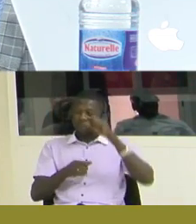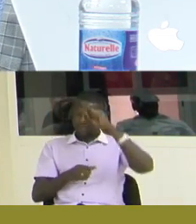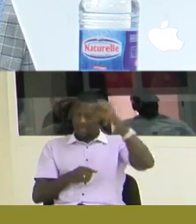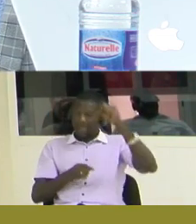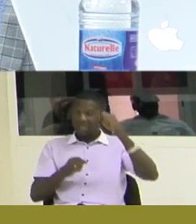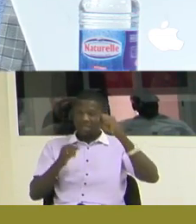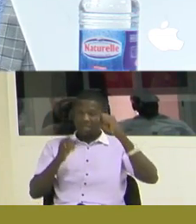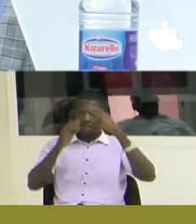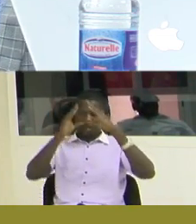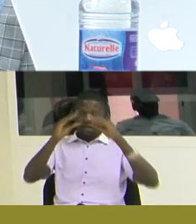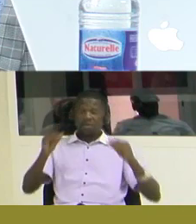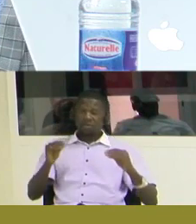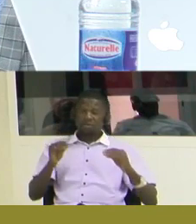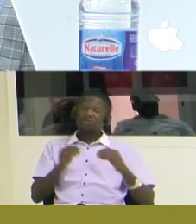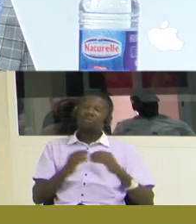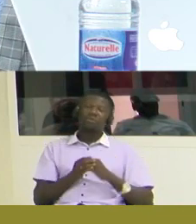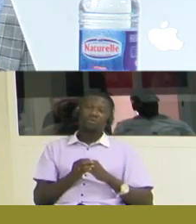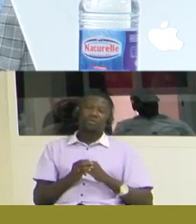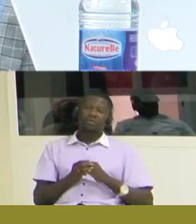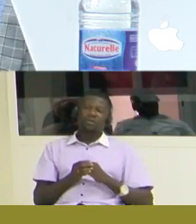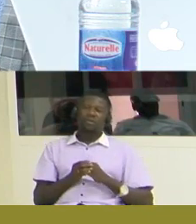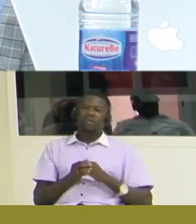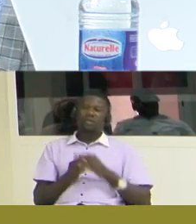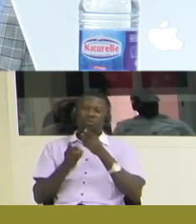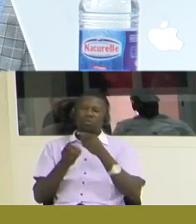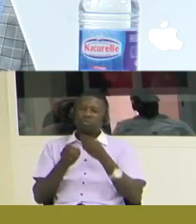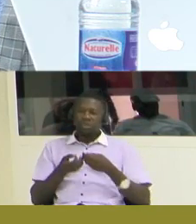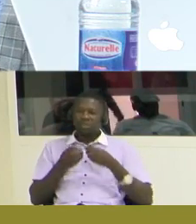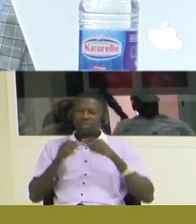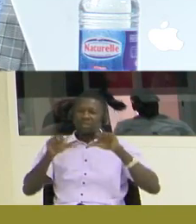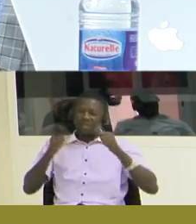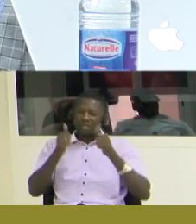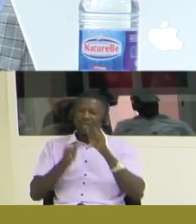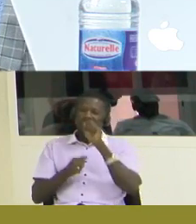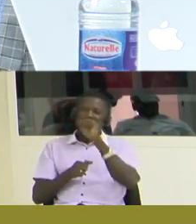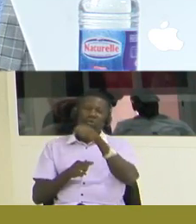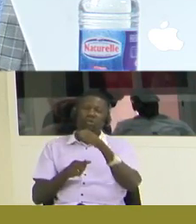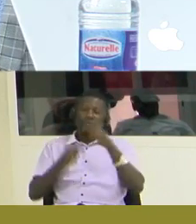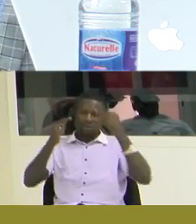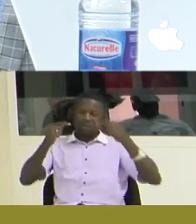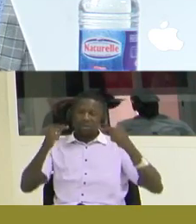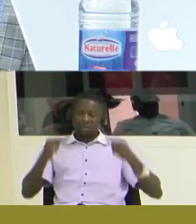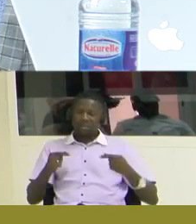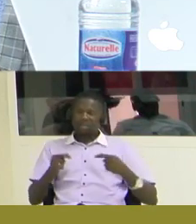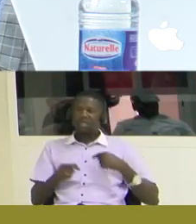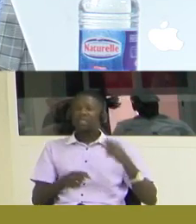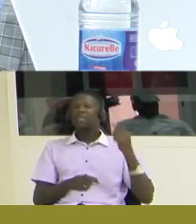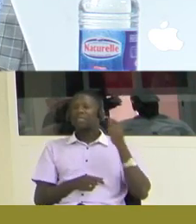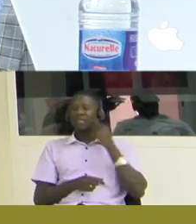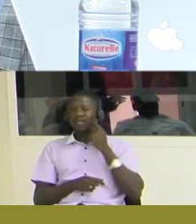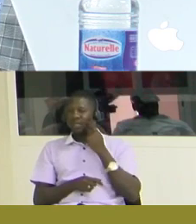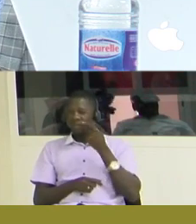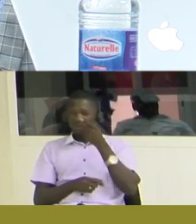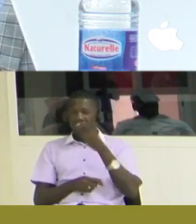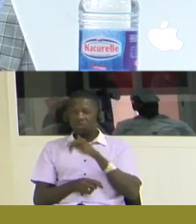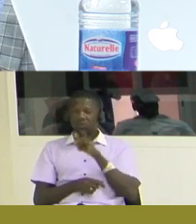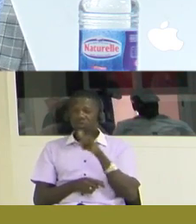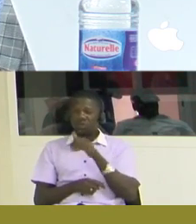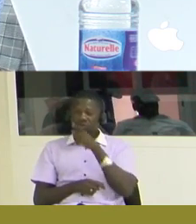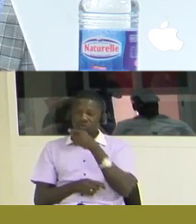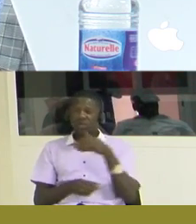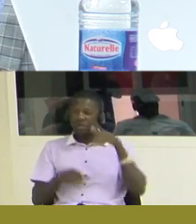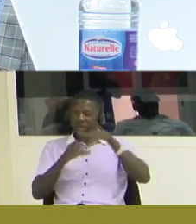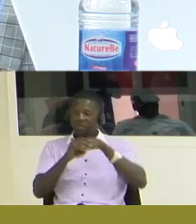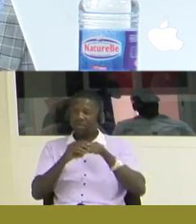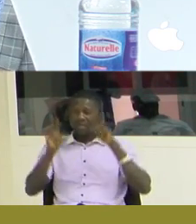your testimony from that point onwards the day in which you are in Jamie's office when